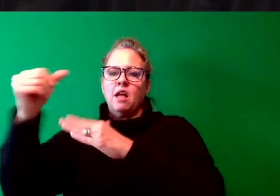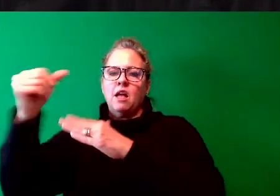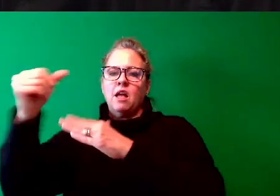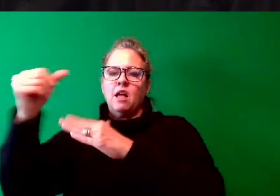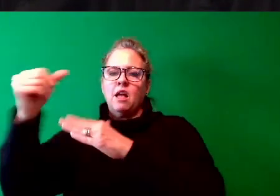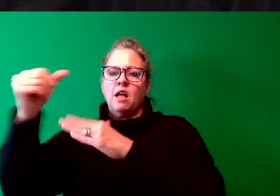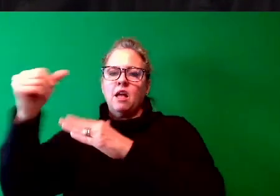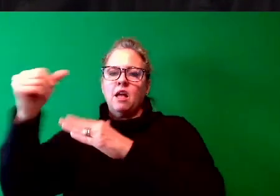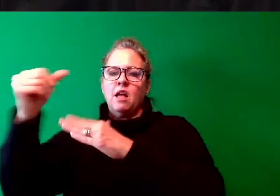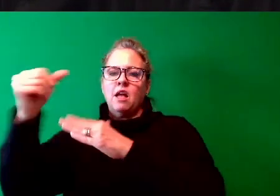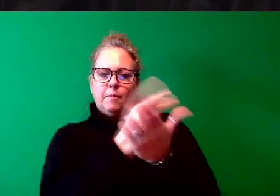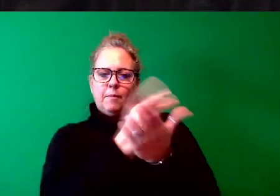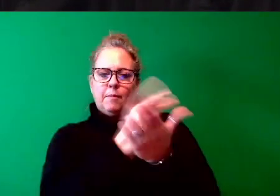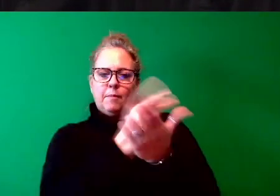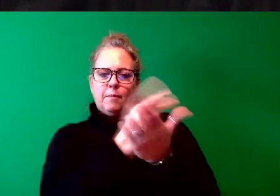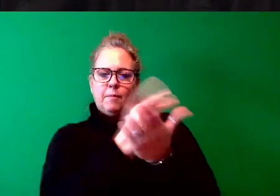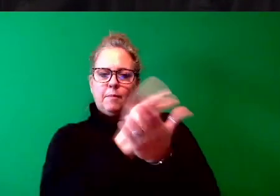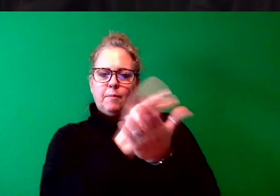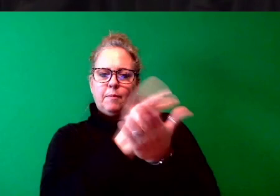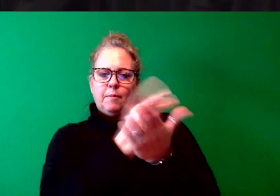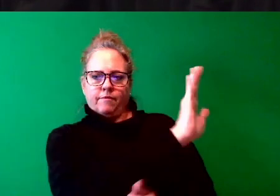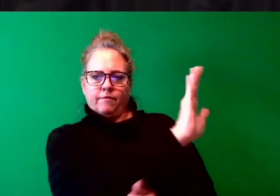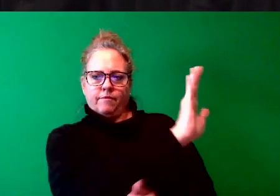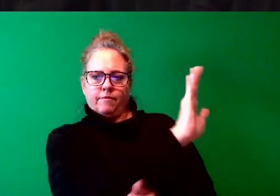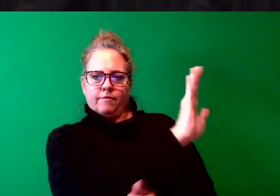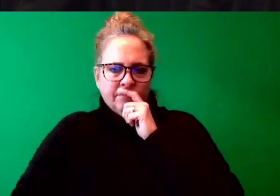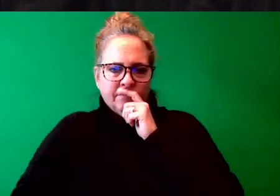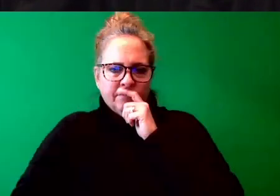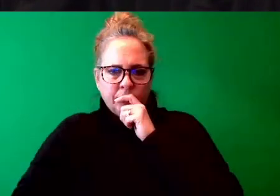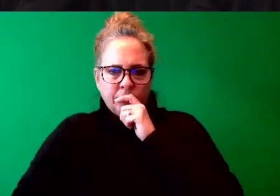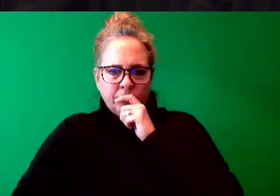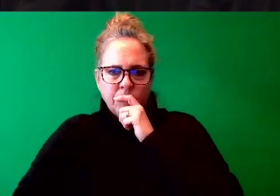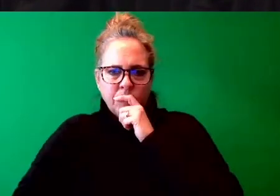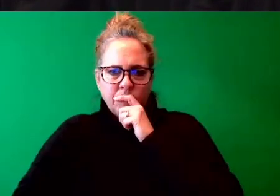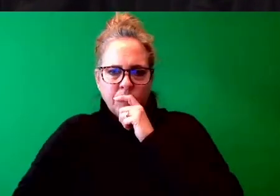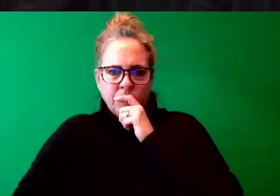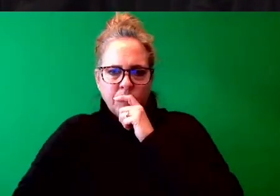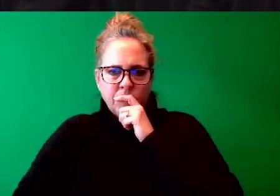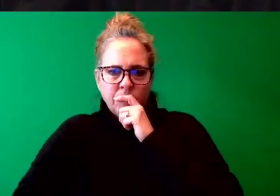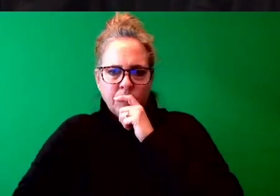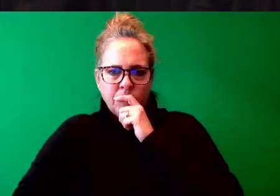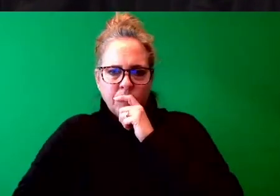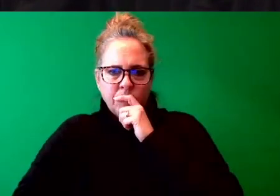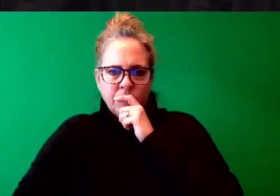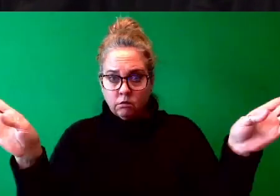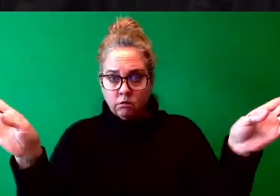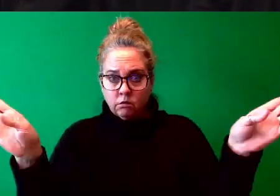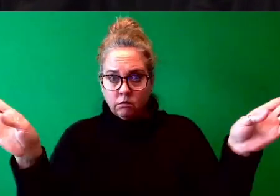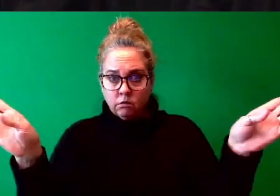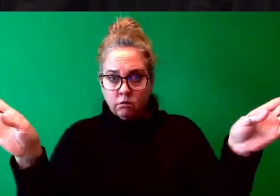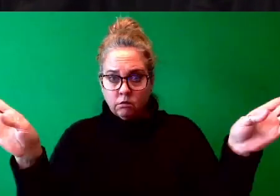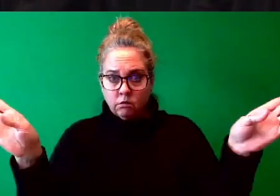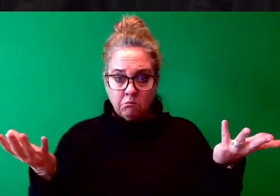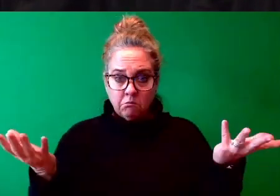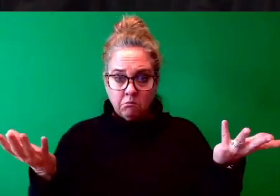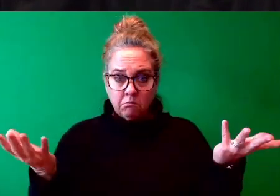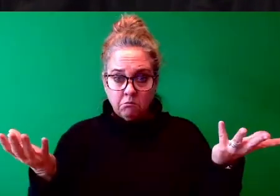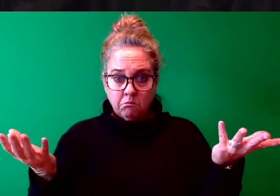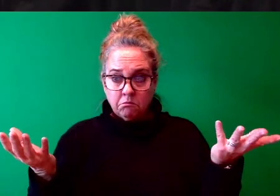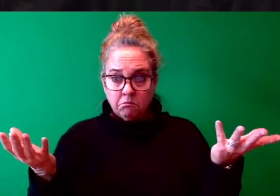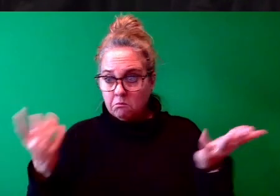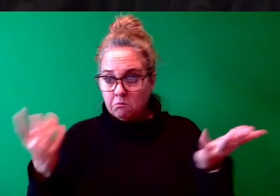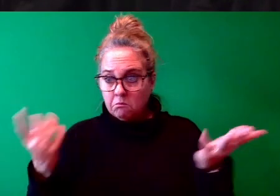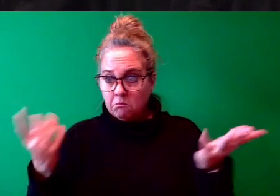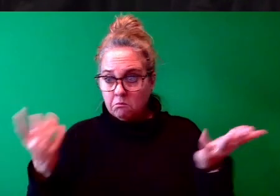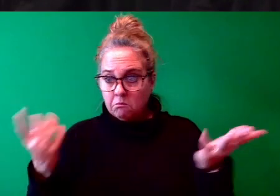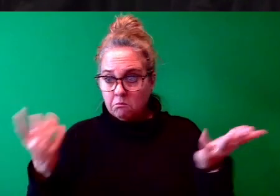Any questions overall? Questions from board members or comment? Yes,